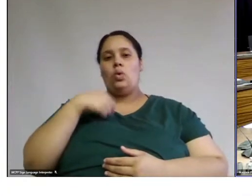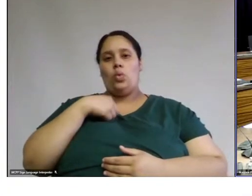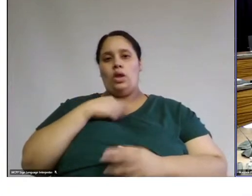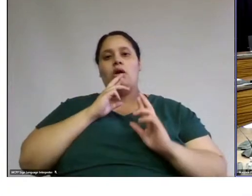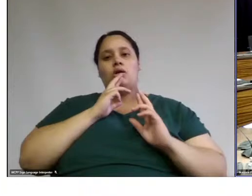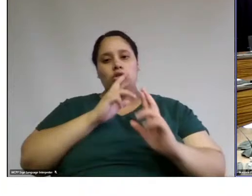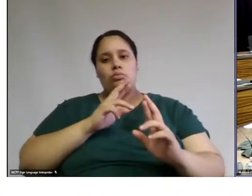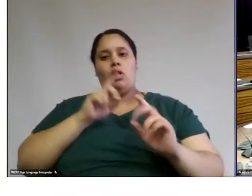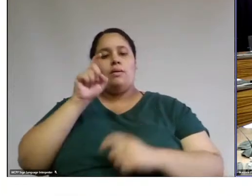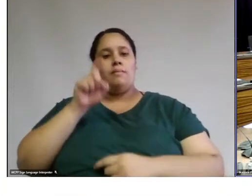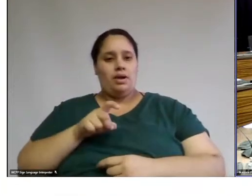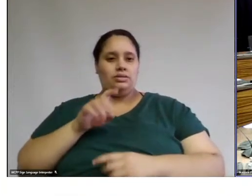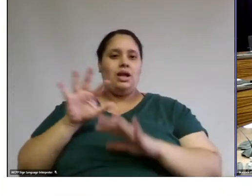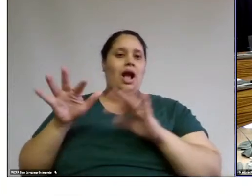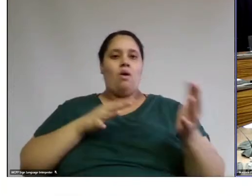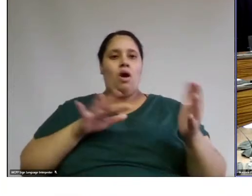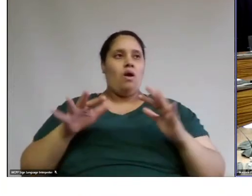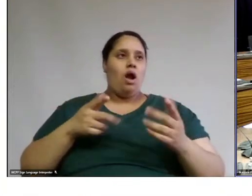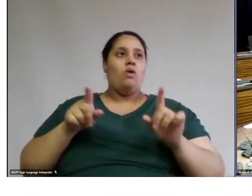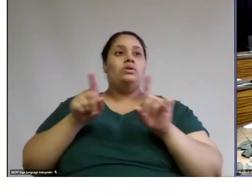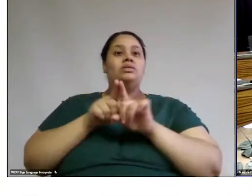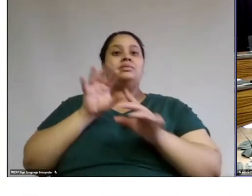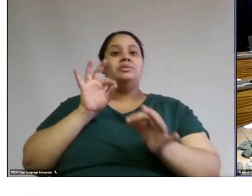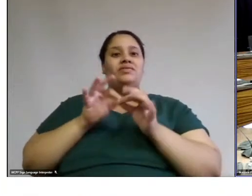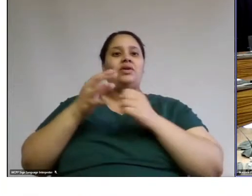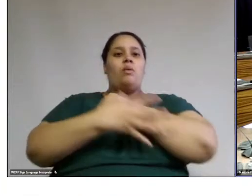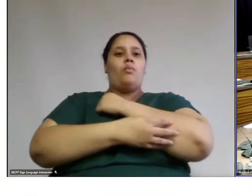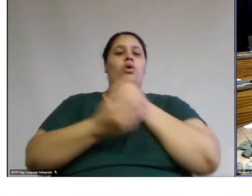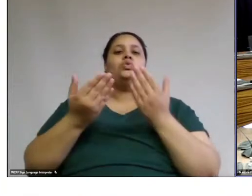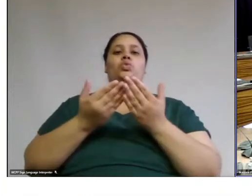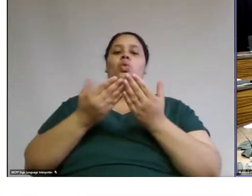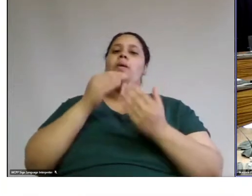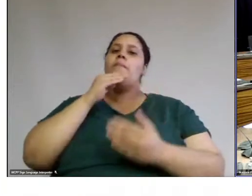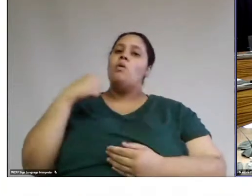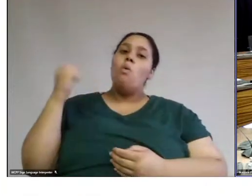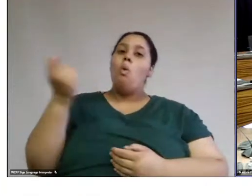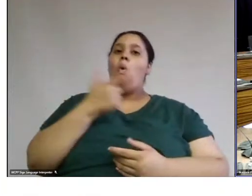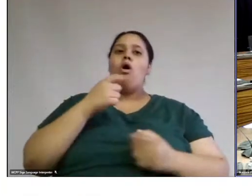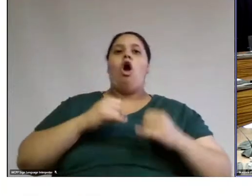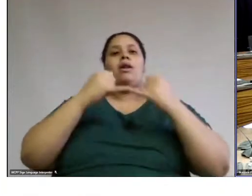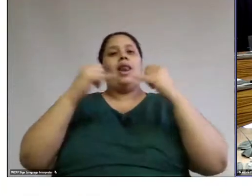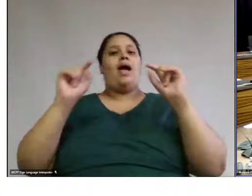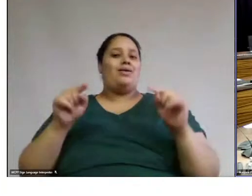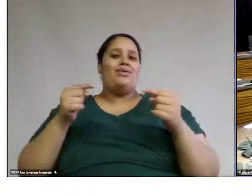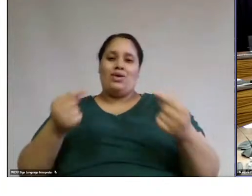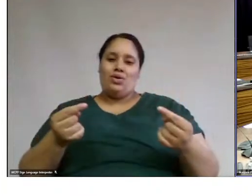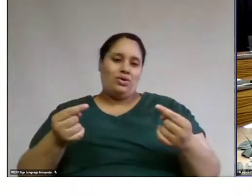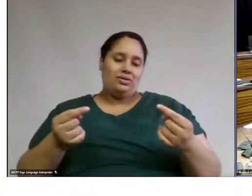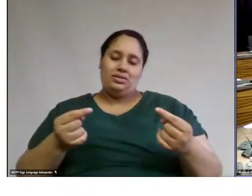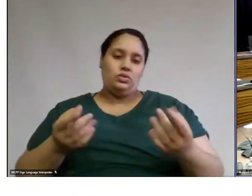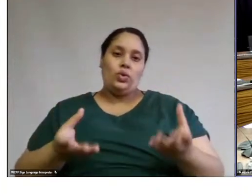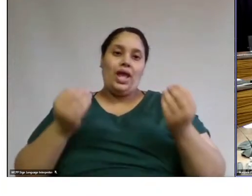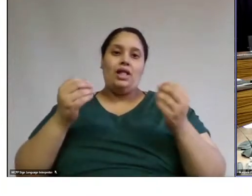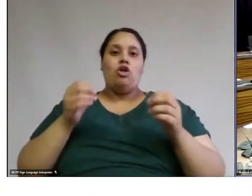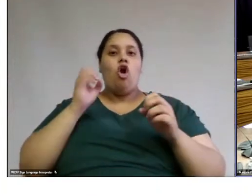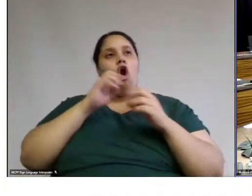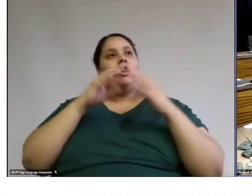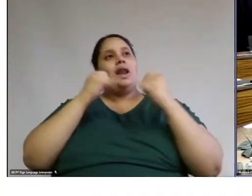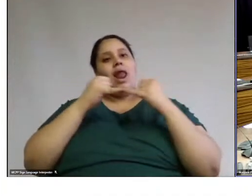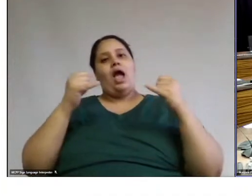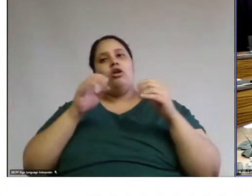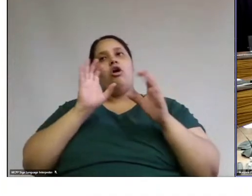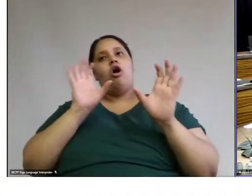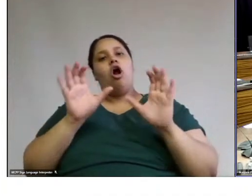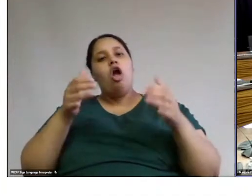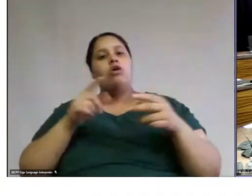as well, especially around our poor school, because not everybody could go online and get resources online. So in